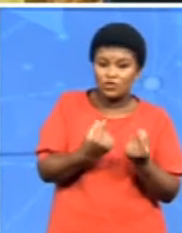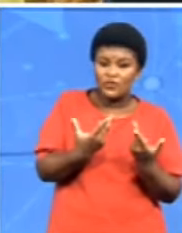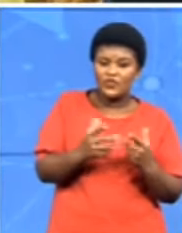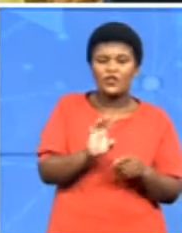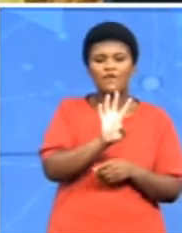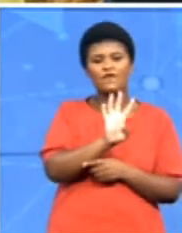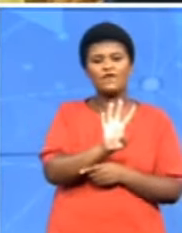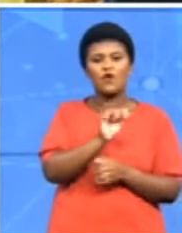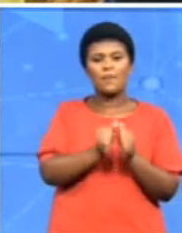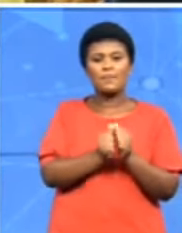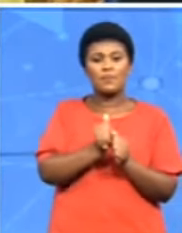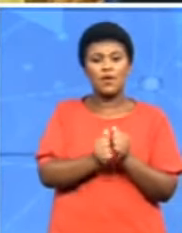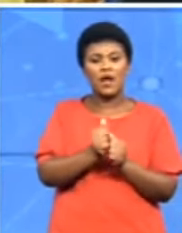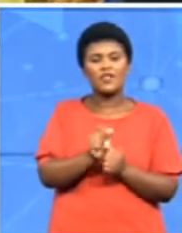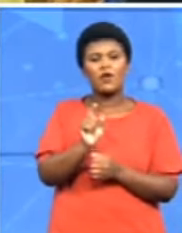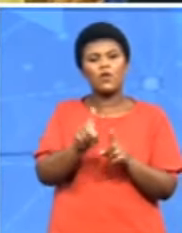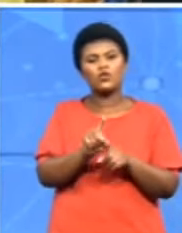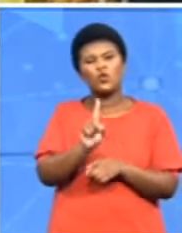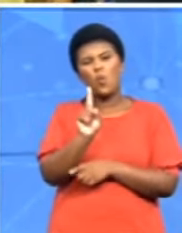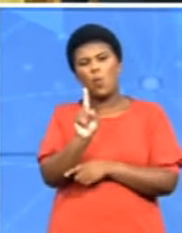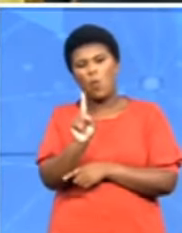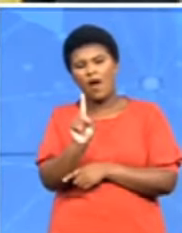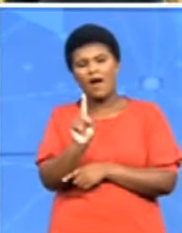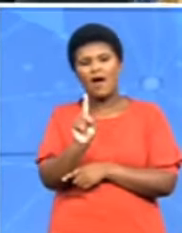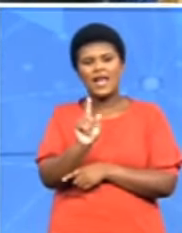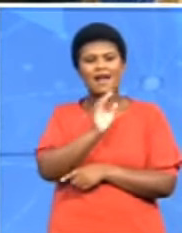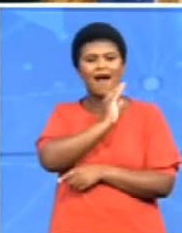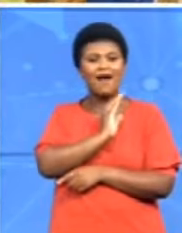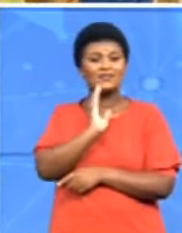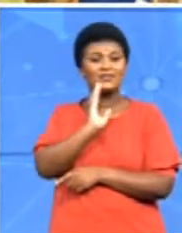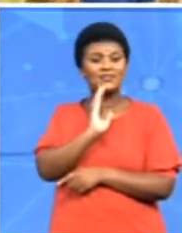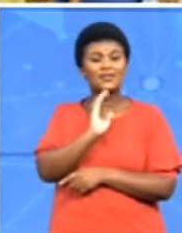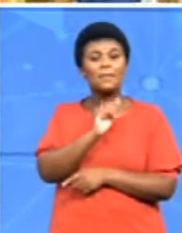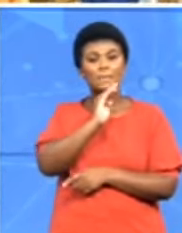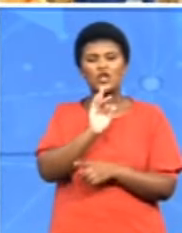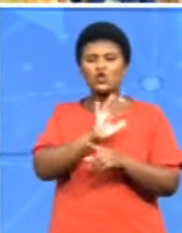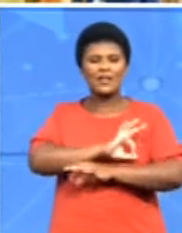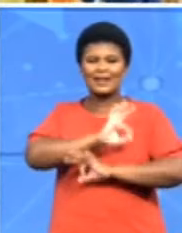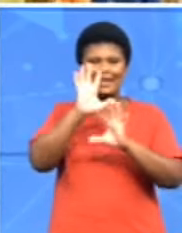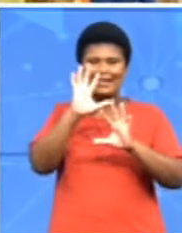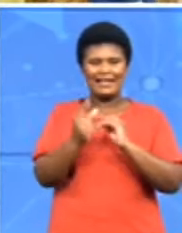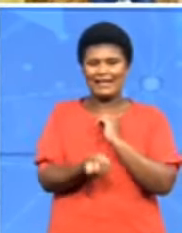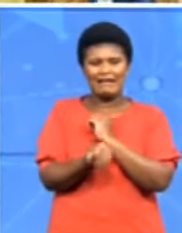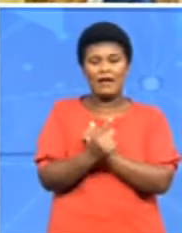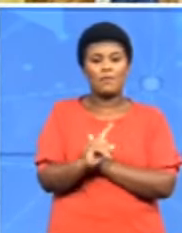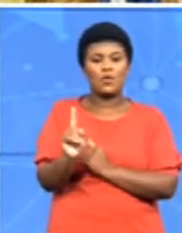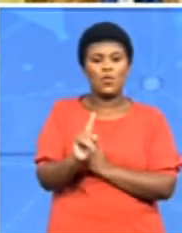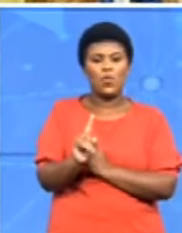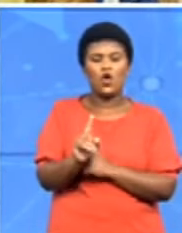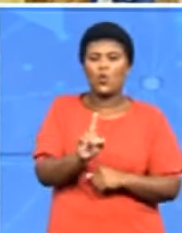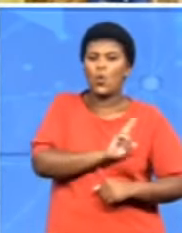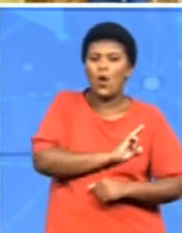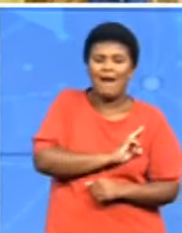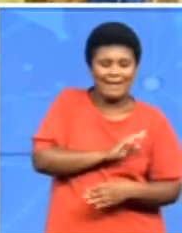the cousin. So it is still not clear what might have happened or what is the motive behind this